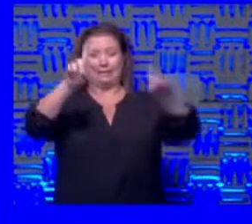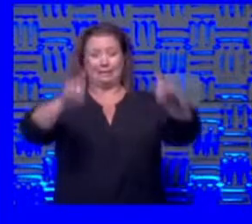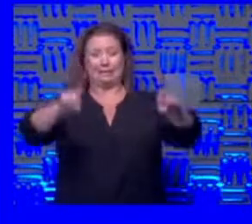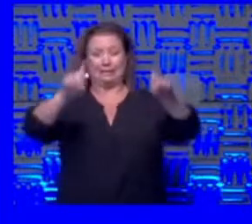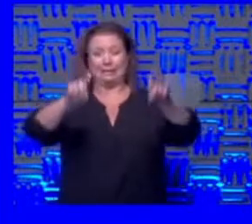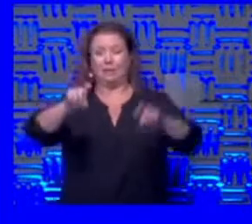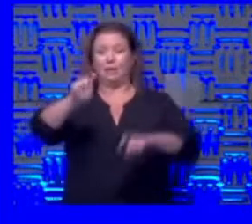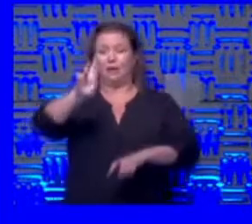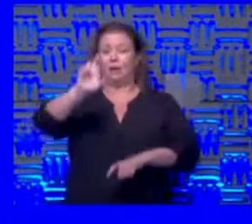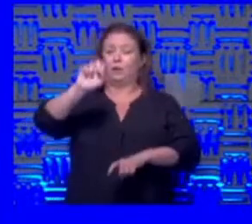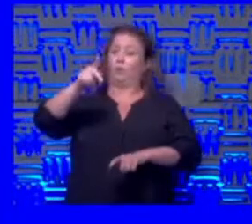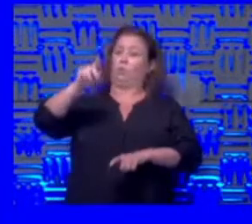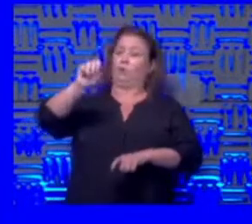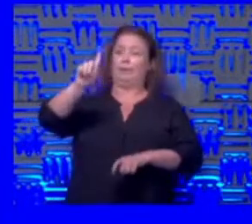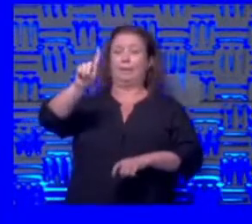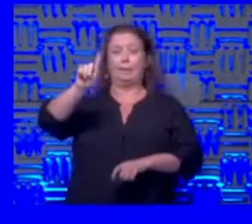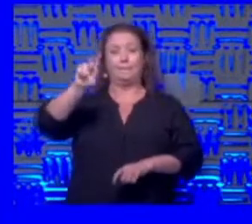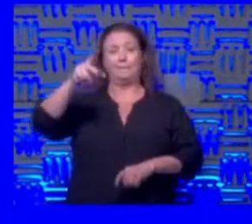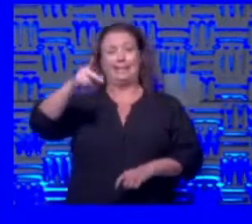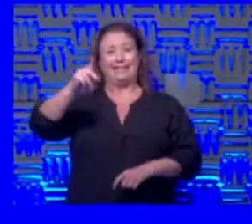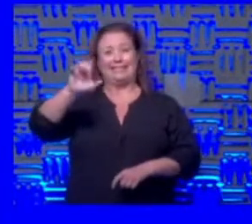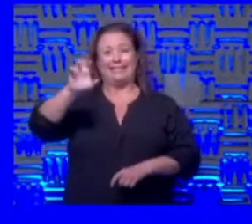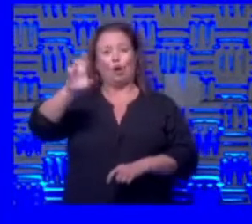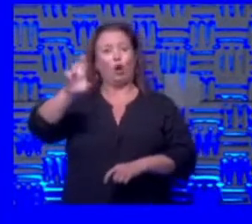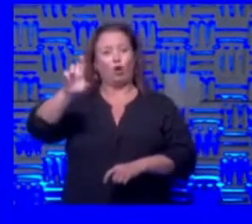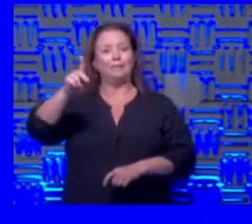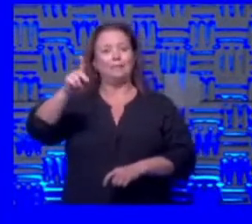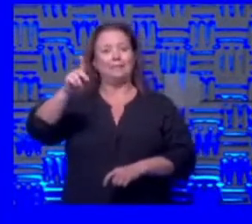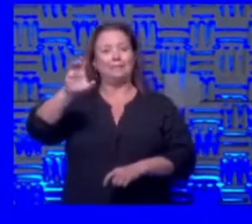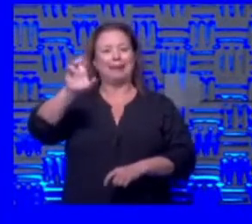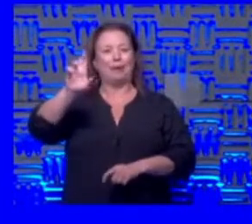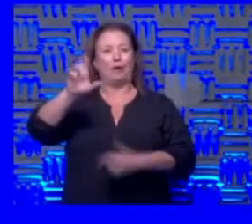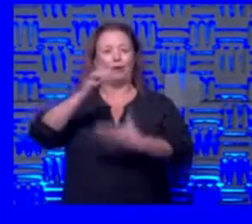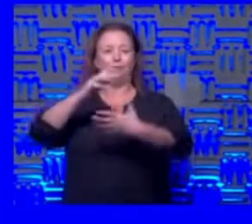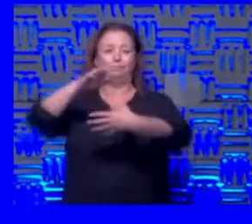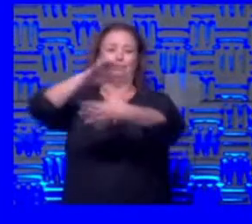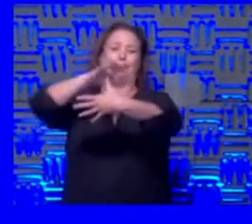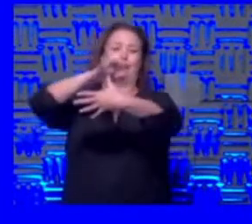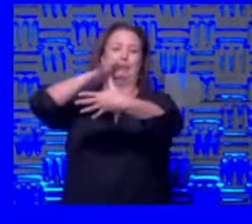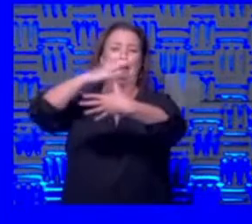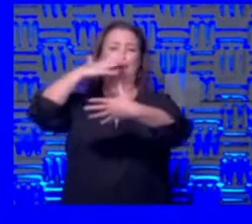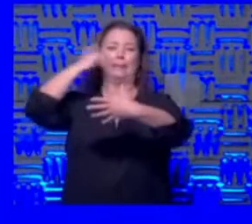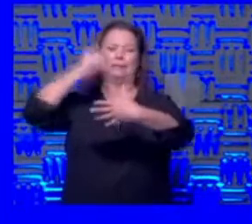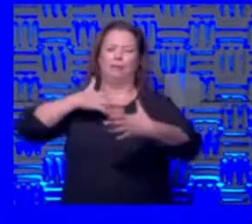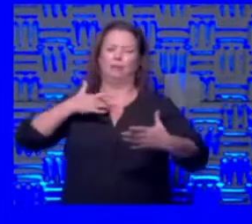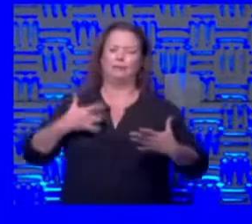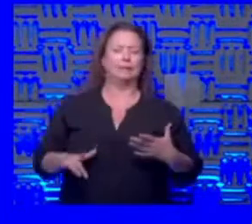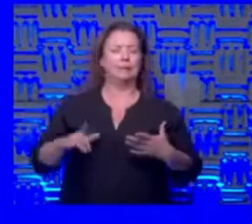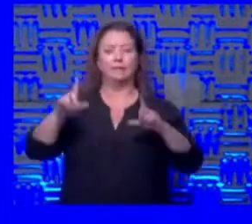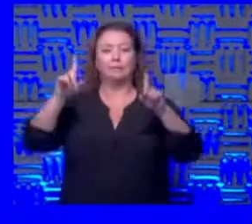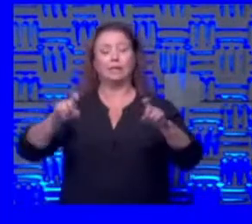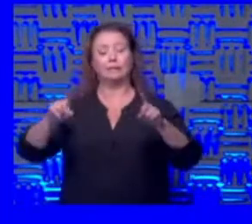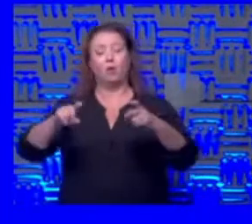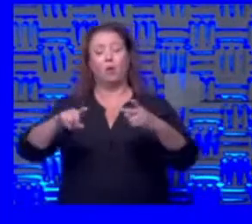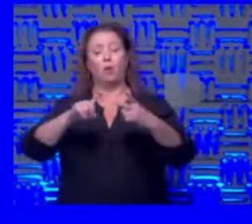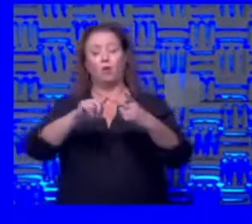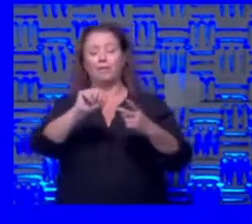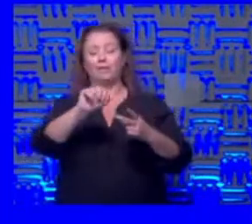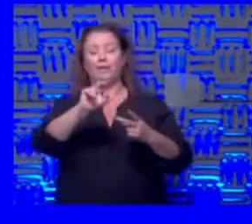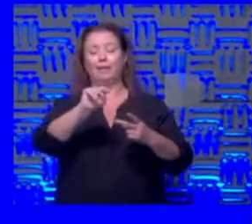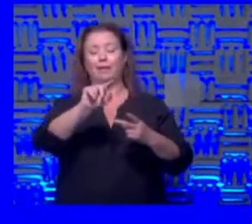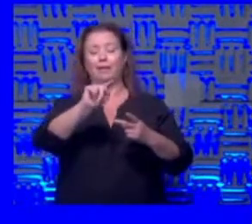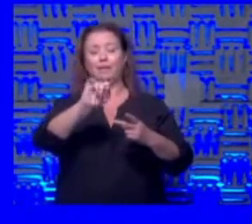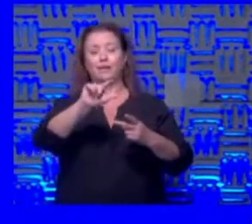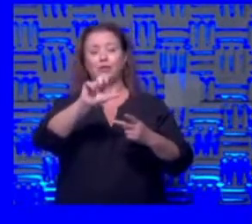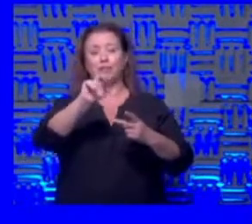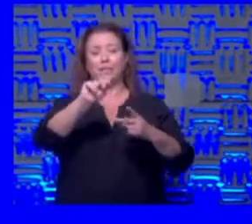rapid PCR test, which we know the PCR tests are the gold standard, and they are typically very sensitive, or is it the antigen test? I